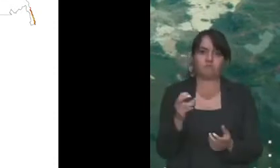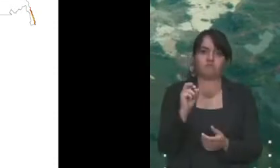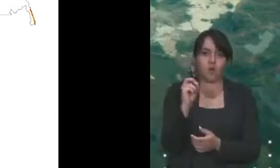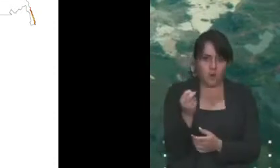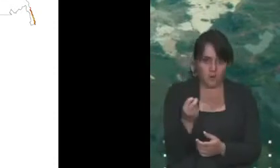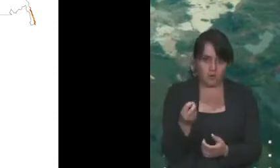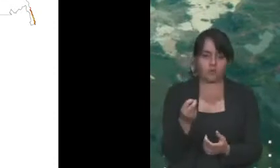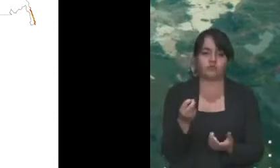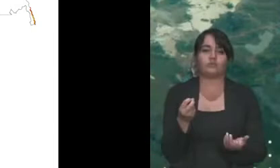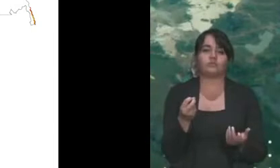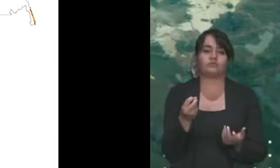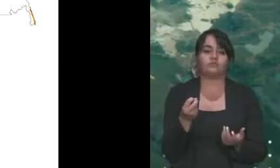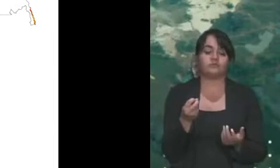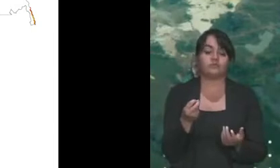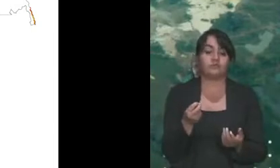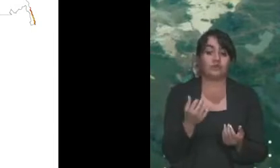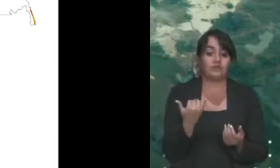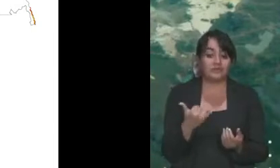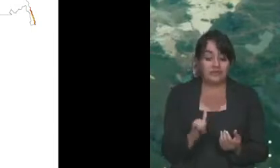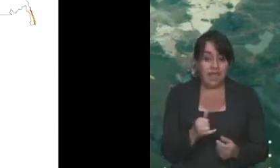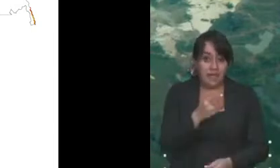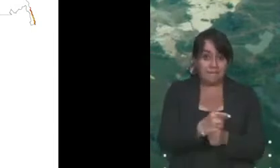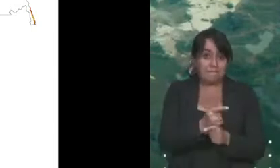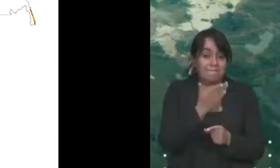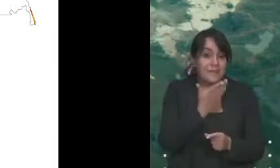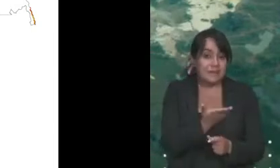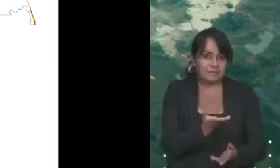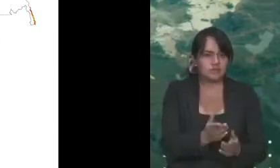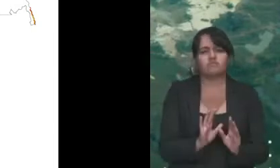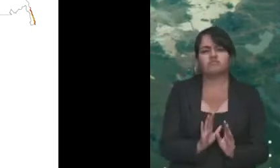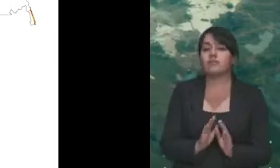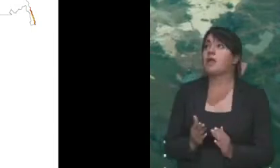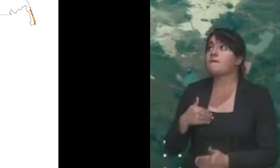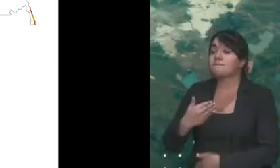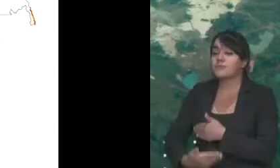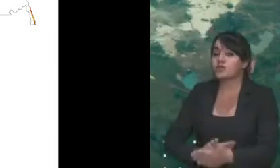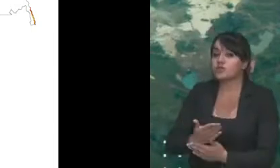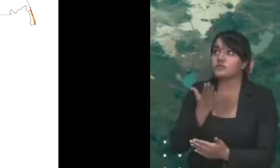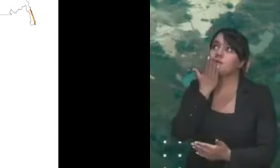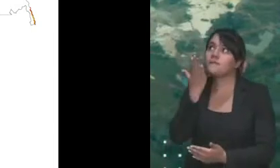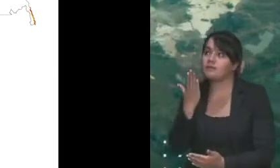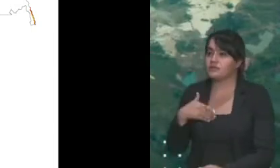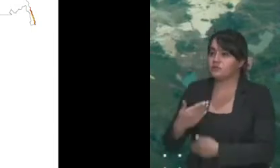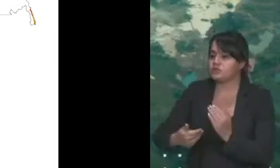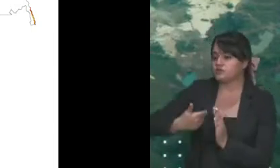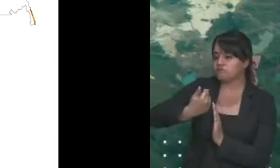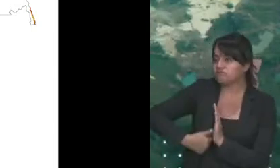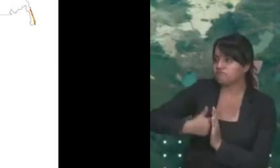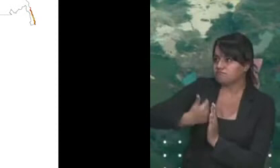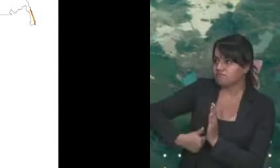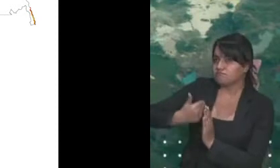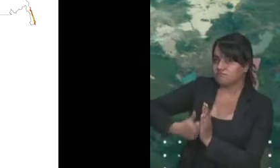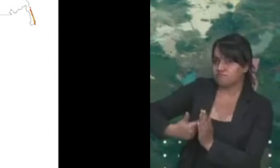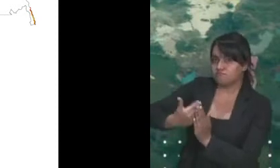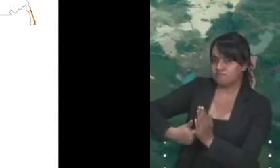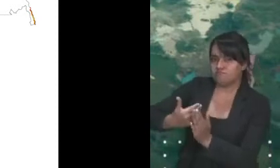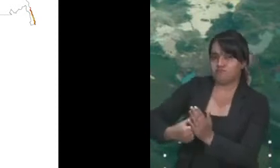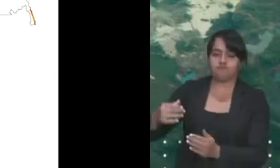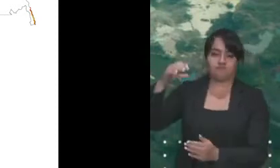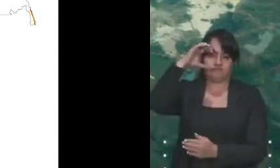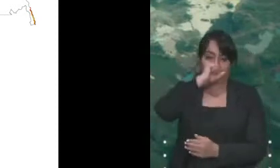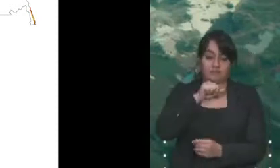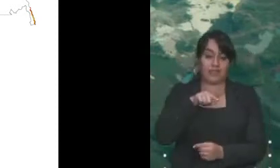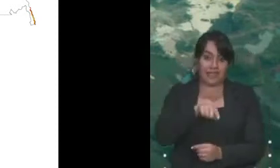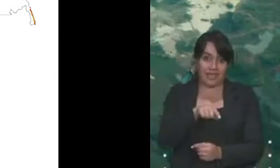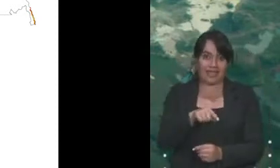are right now generating permits or process in order to obtain the technical environmental permits to generate some activity.